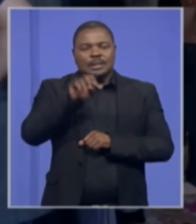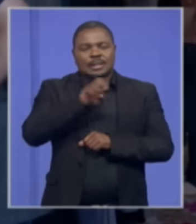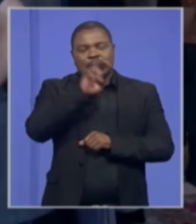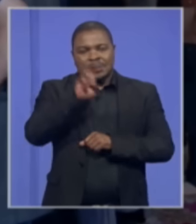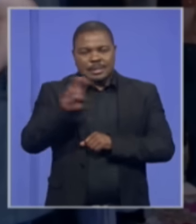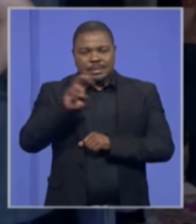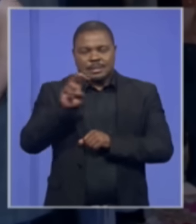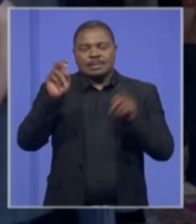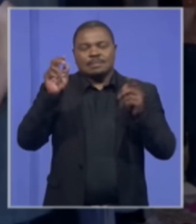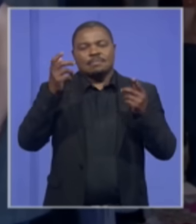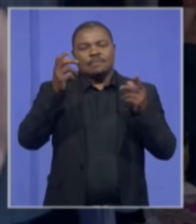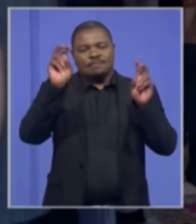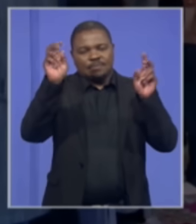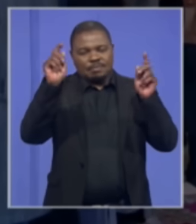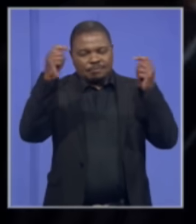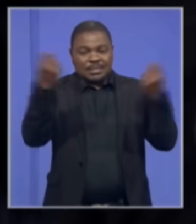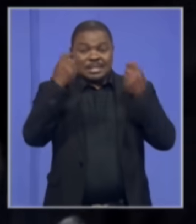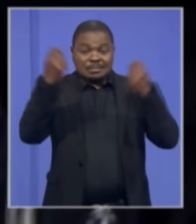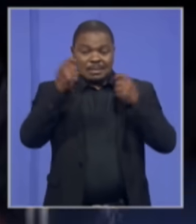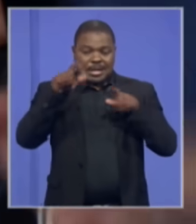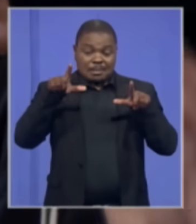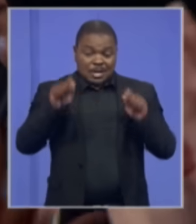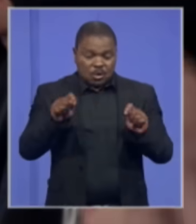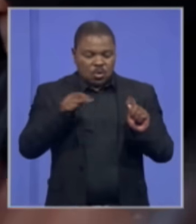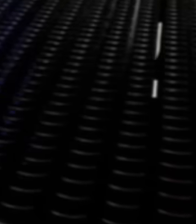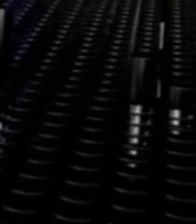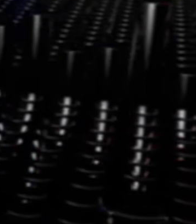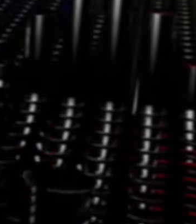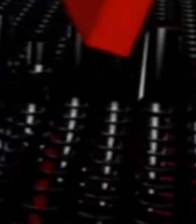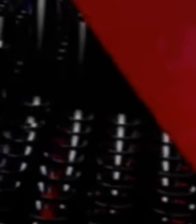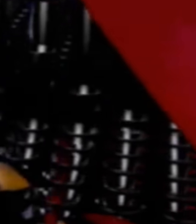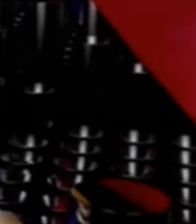Town o bolokilwe ka jeno Cape Town.